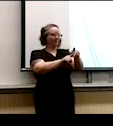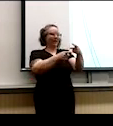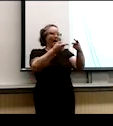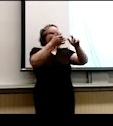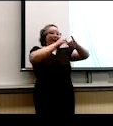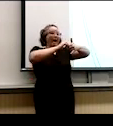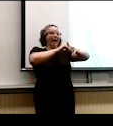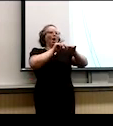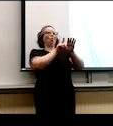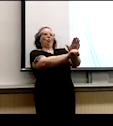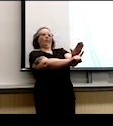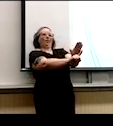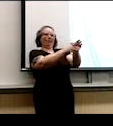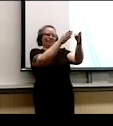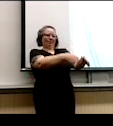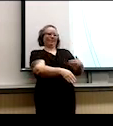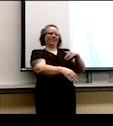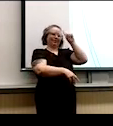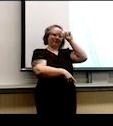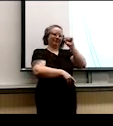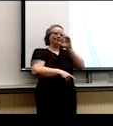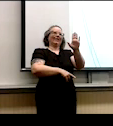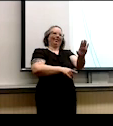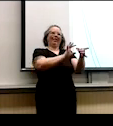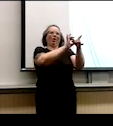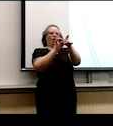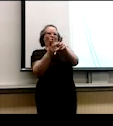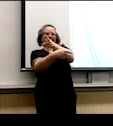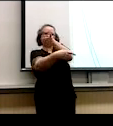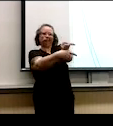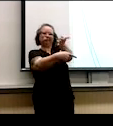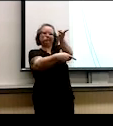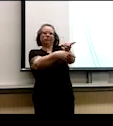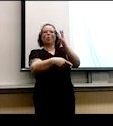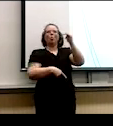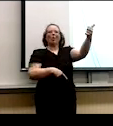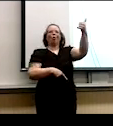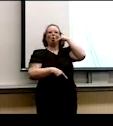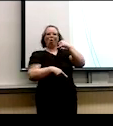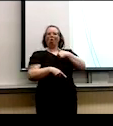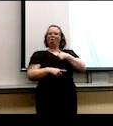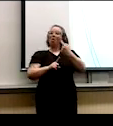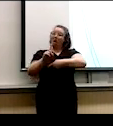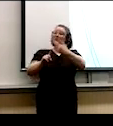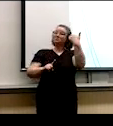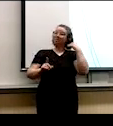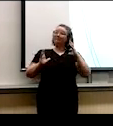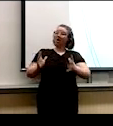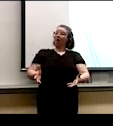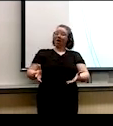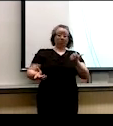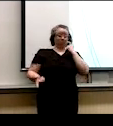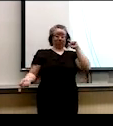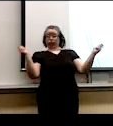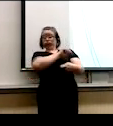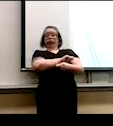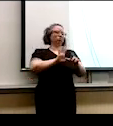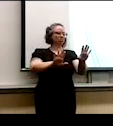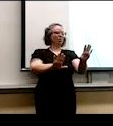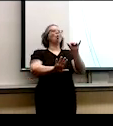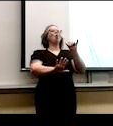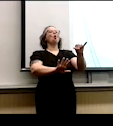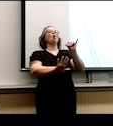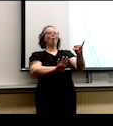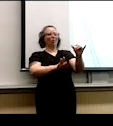So, these domains are basically the same. The Canadian consensus guideline for what we should